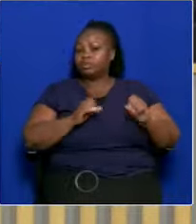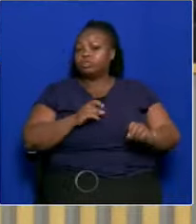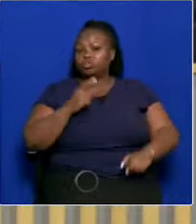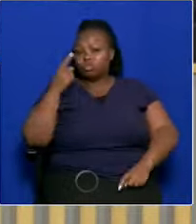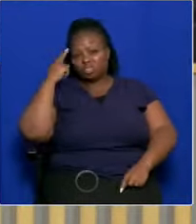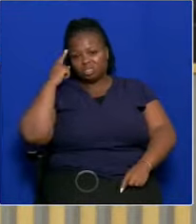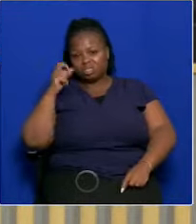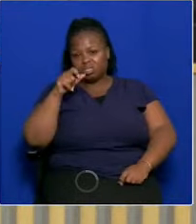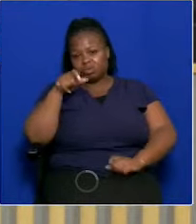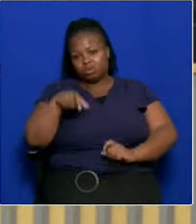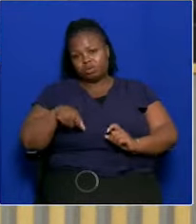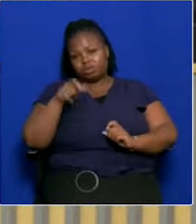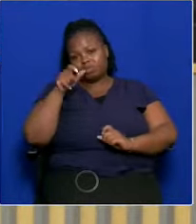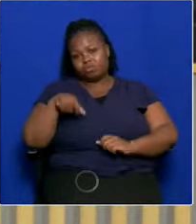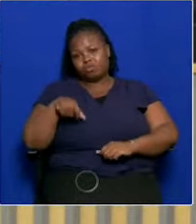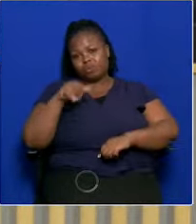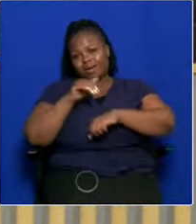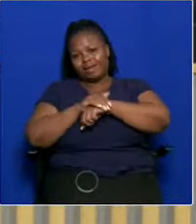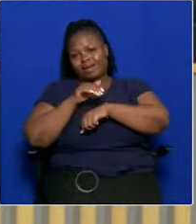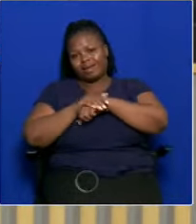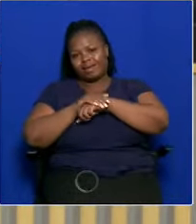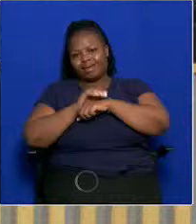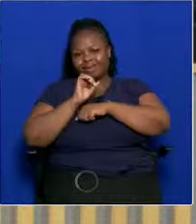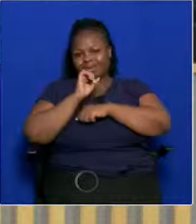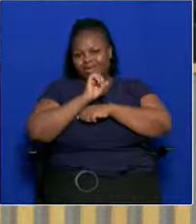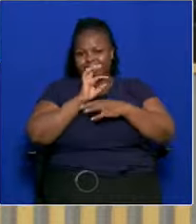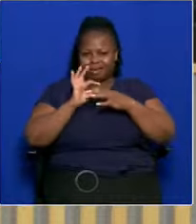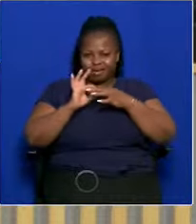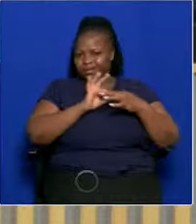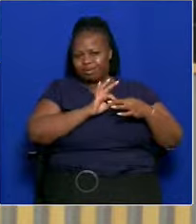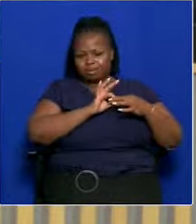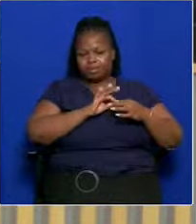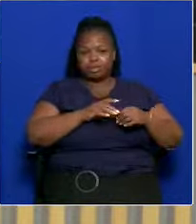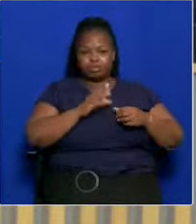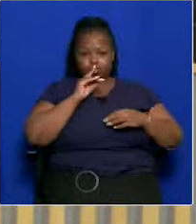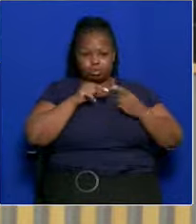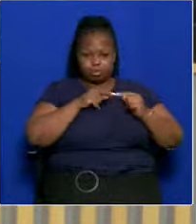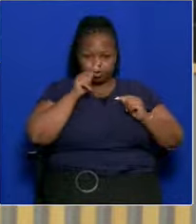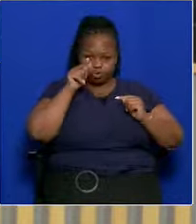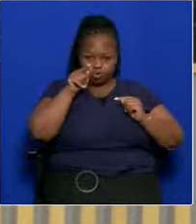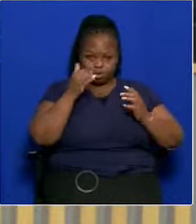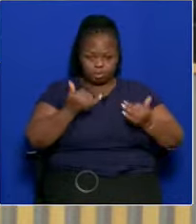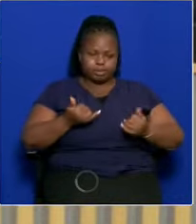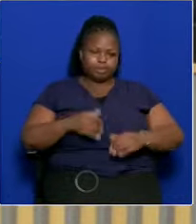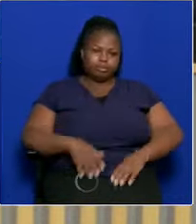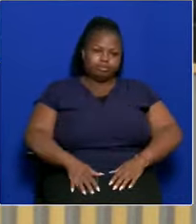inside, you and others, but you, I'm talking about you now, not the others.